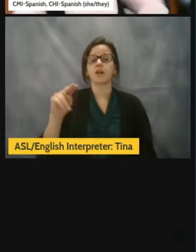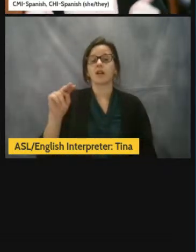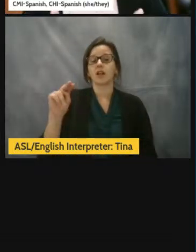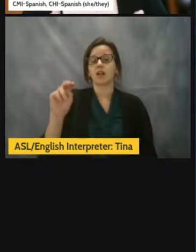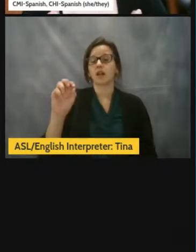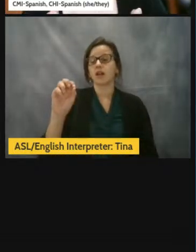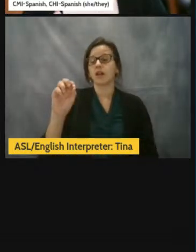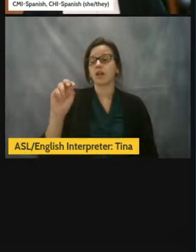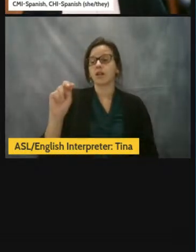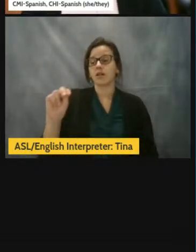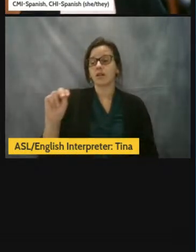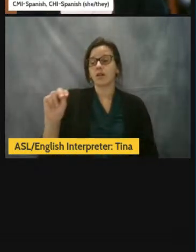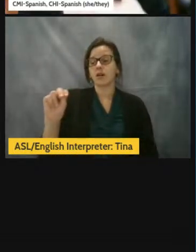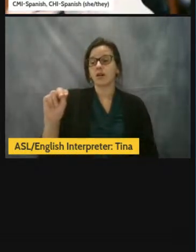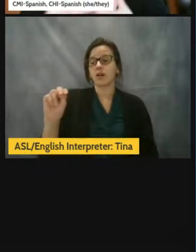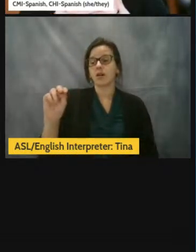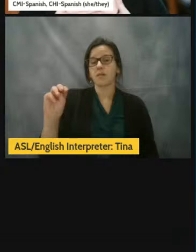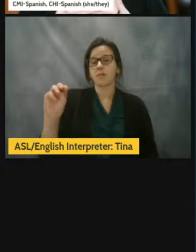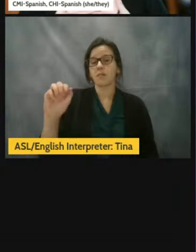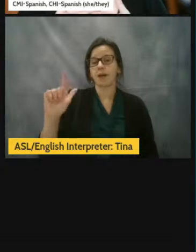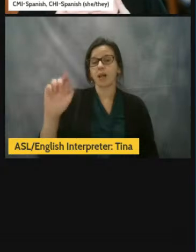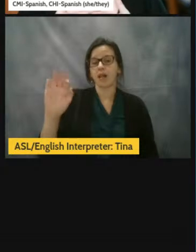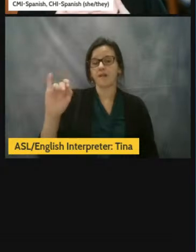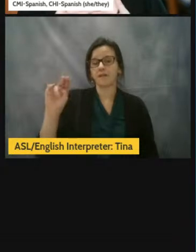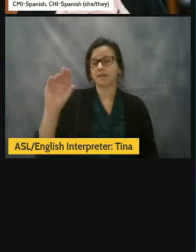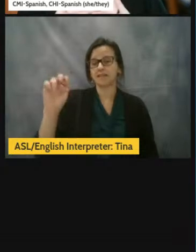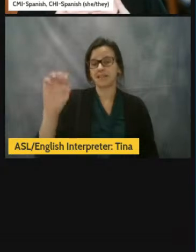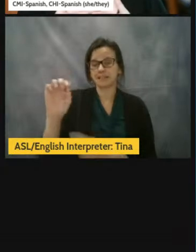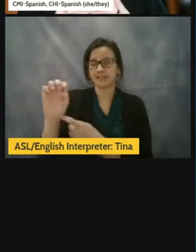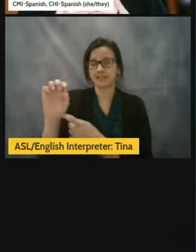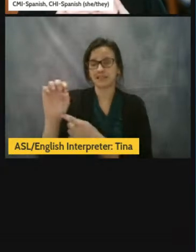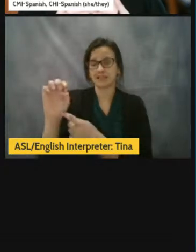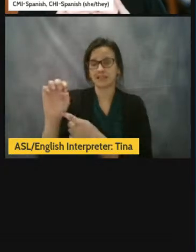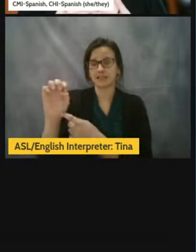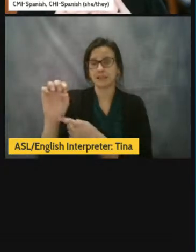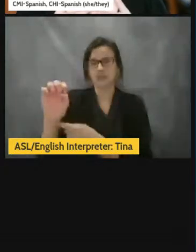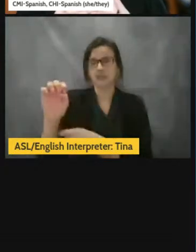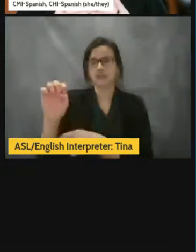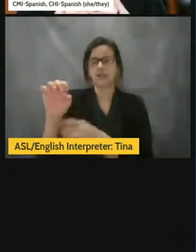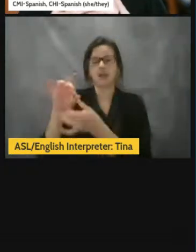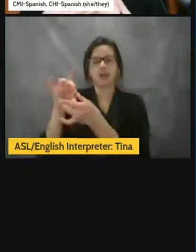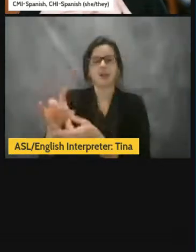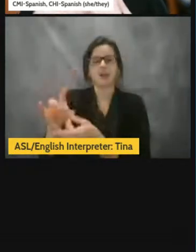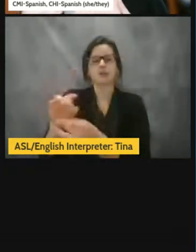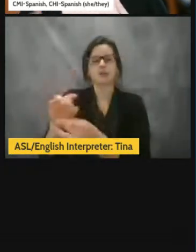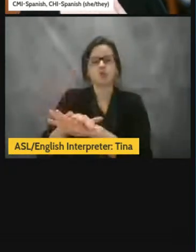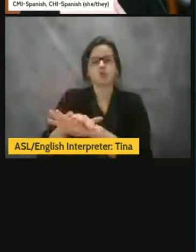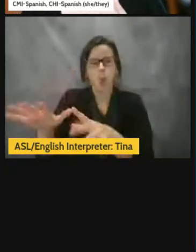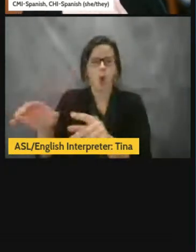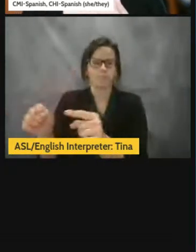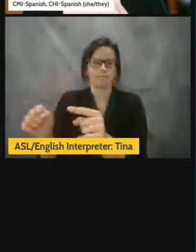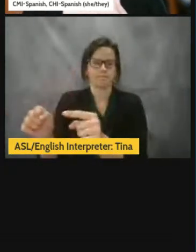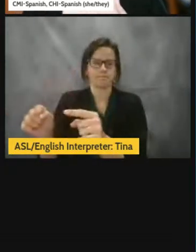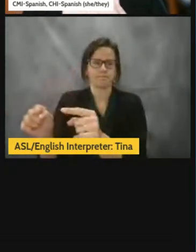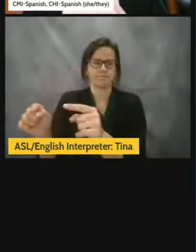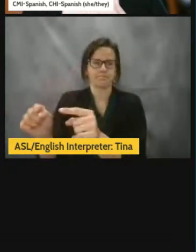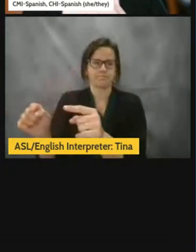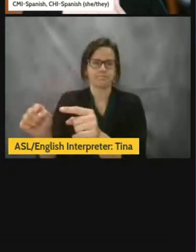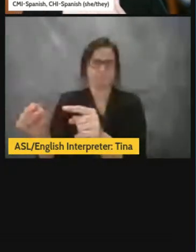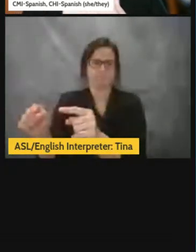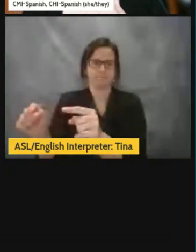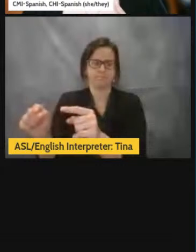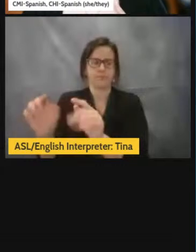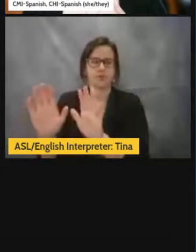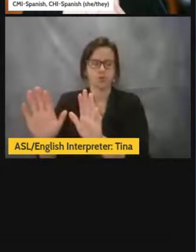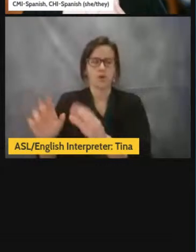supporting well-being. It's about doing no harm. Okay? So in the non-maleficence